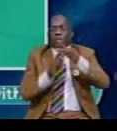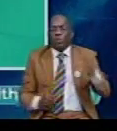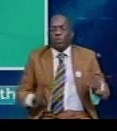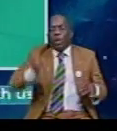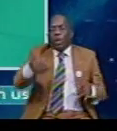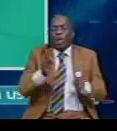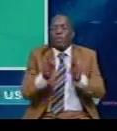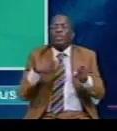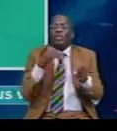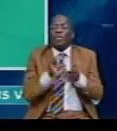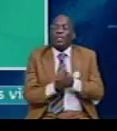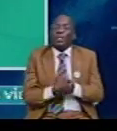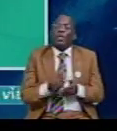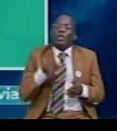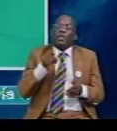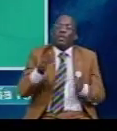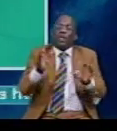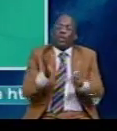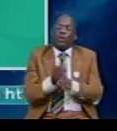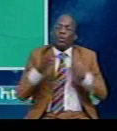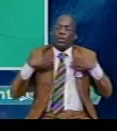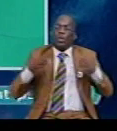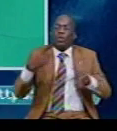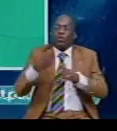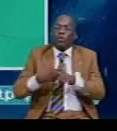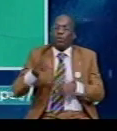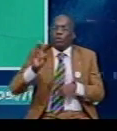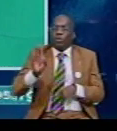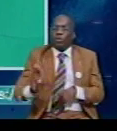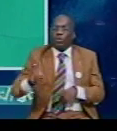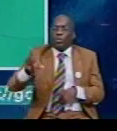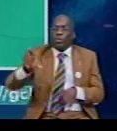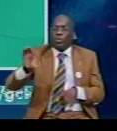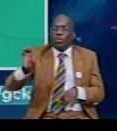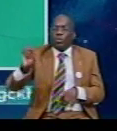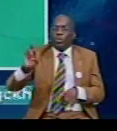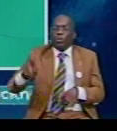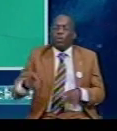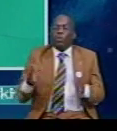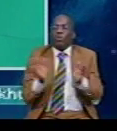miracle from Osa. Praise the Lord.